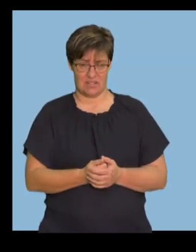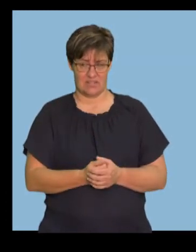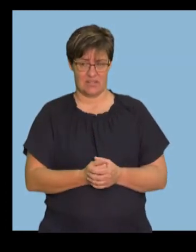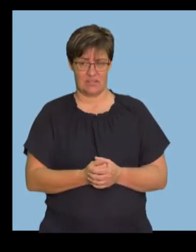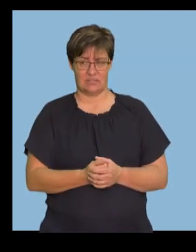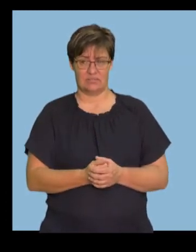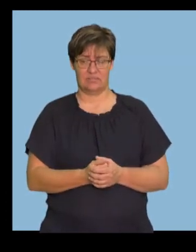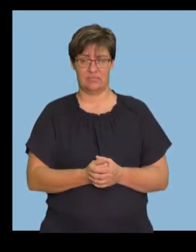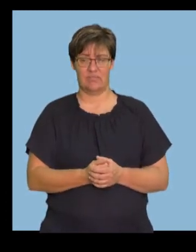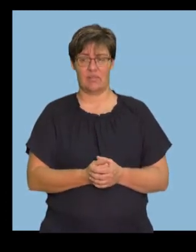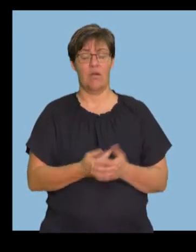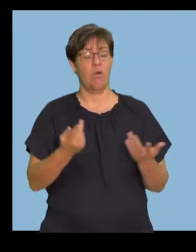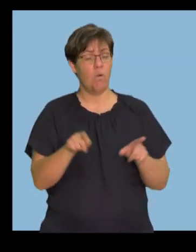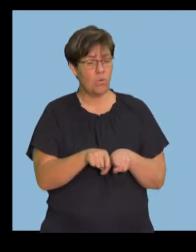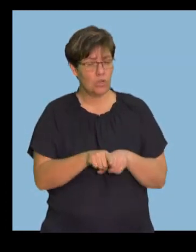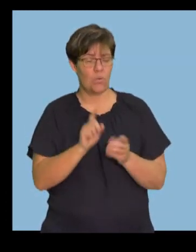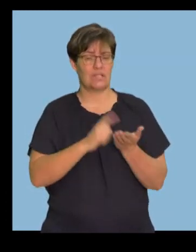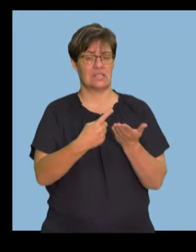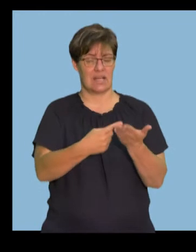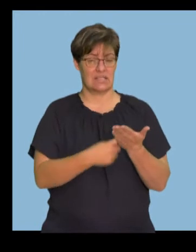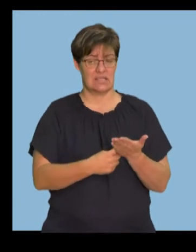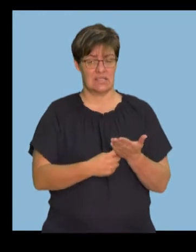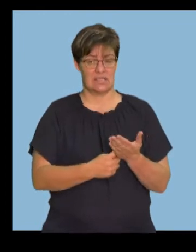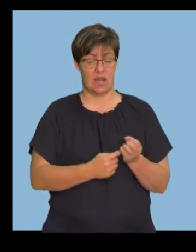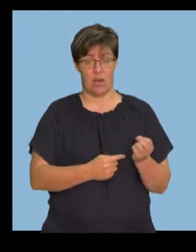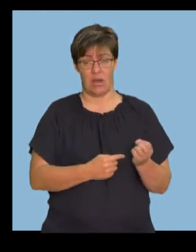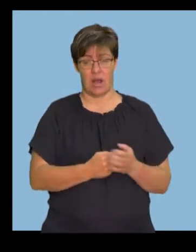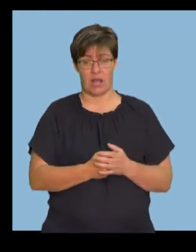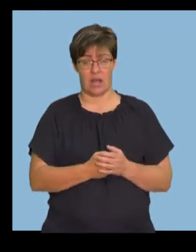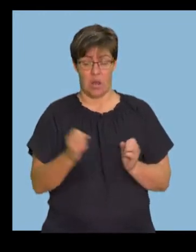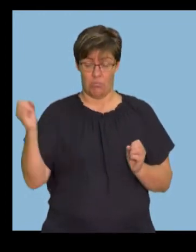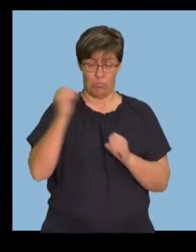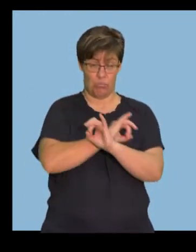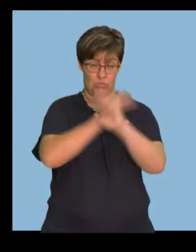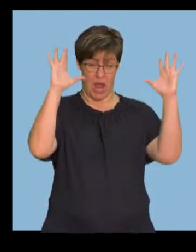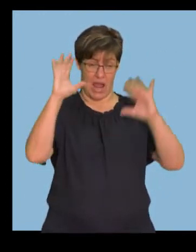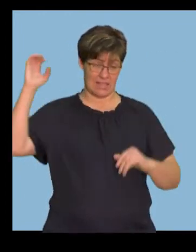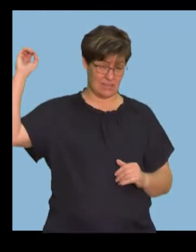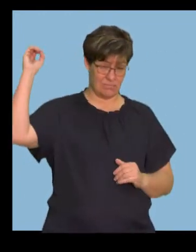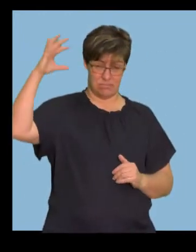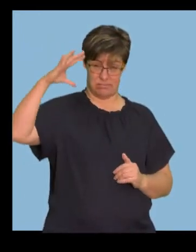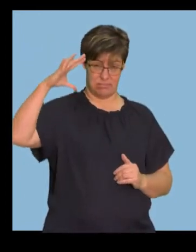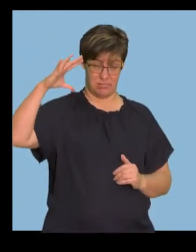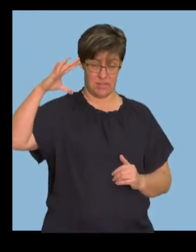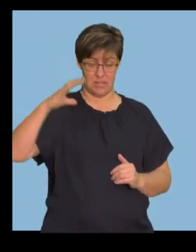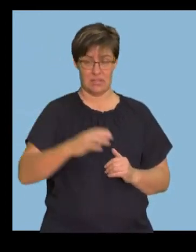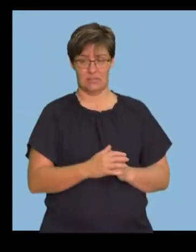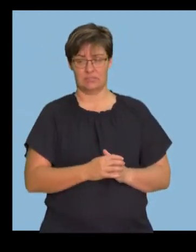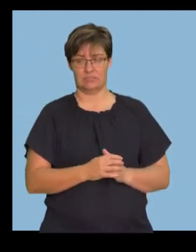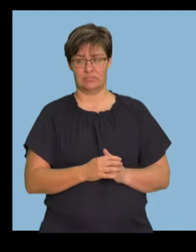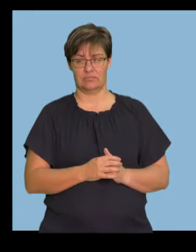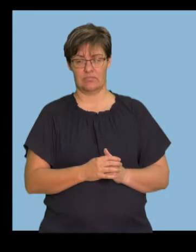application of it, okay? So we have also spoke about the brightness which has to do with